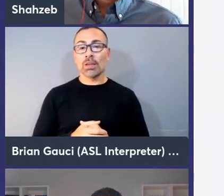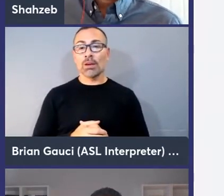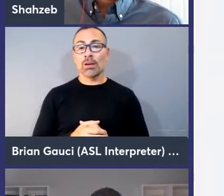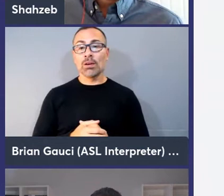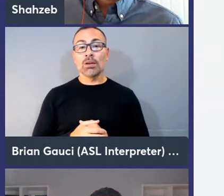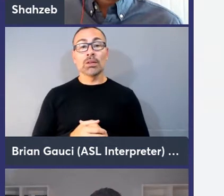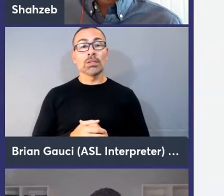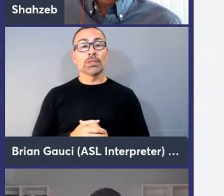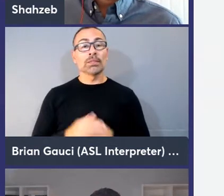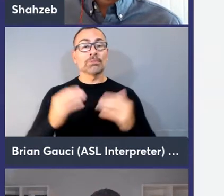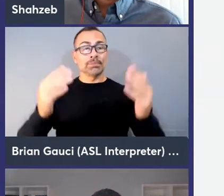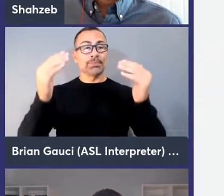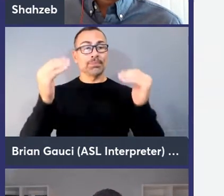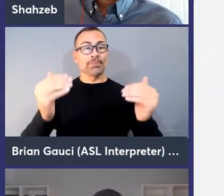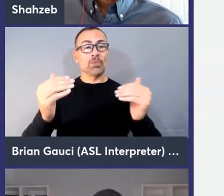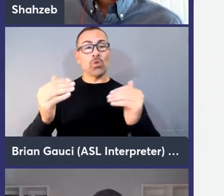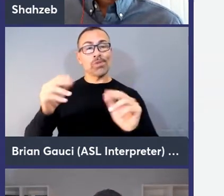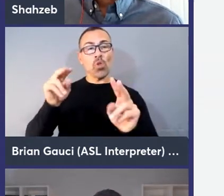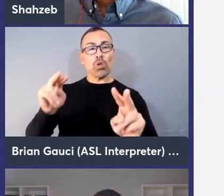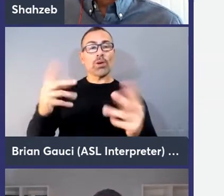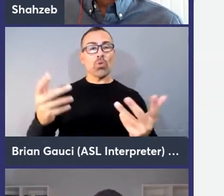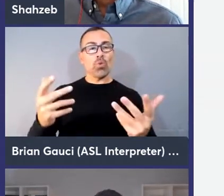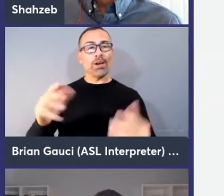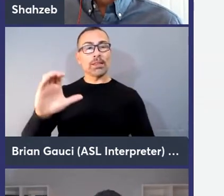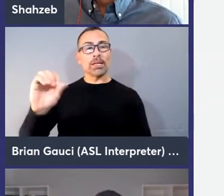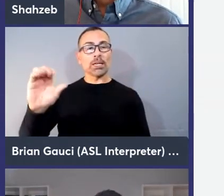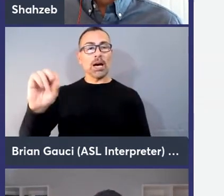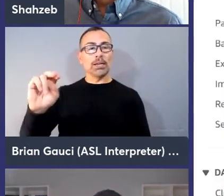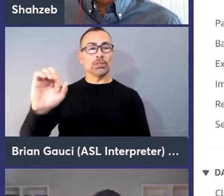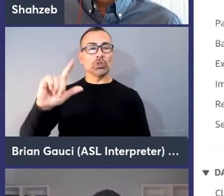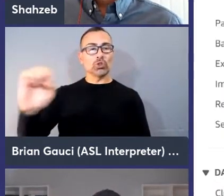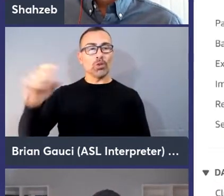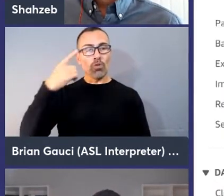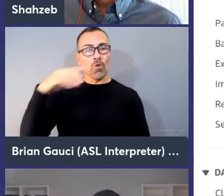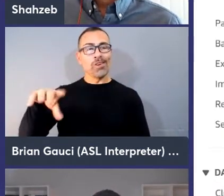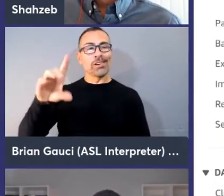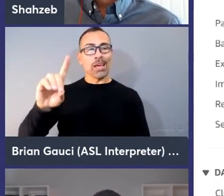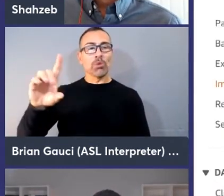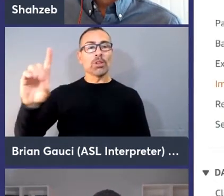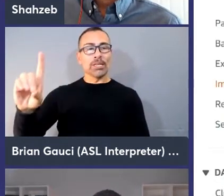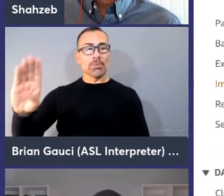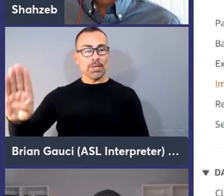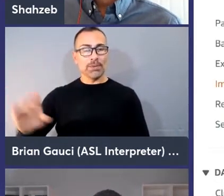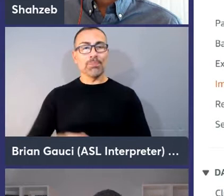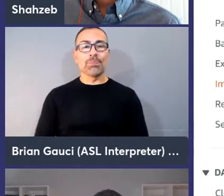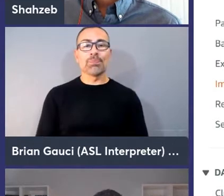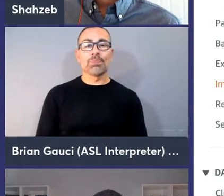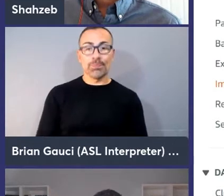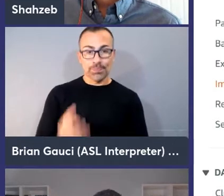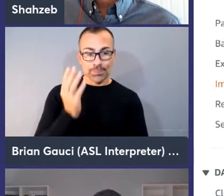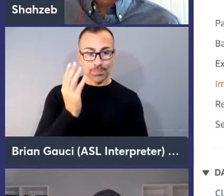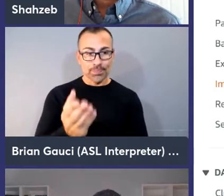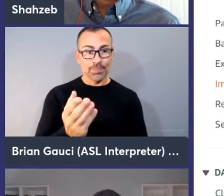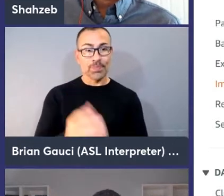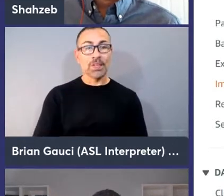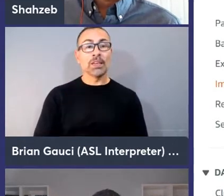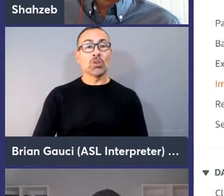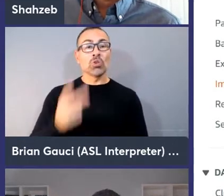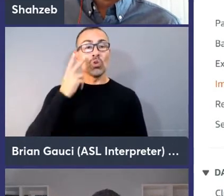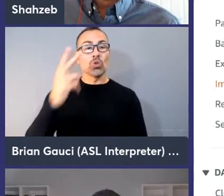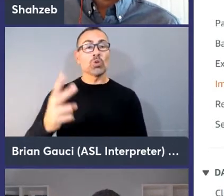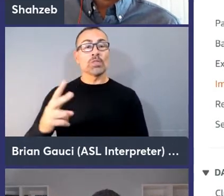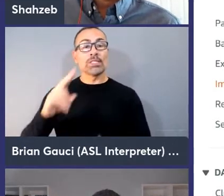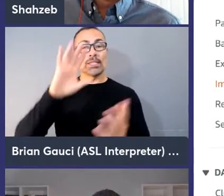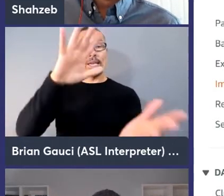I'm gonna go to the DynamoDB management console, and on the console you see import from S3 as a